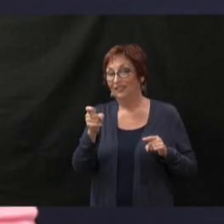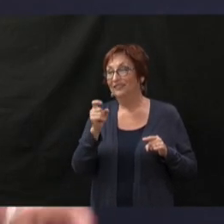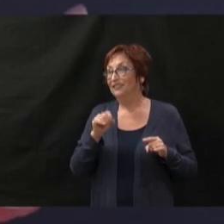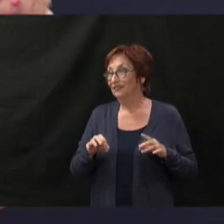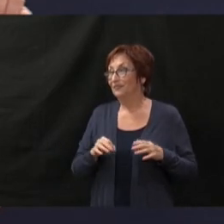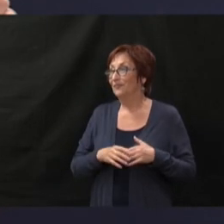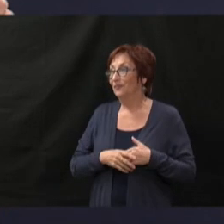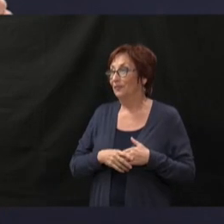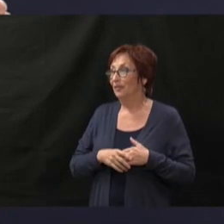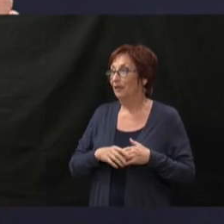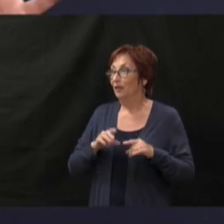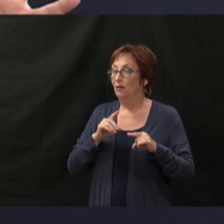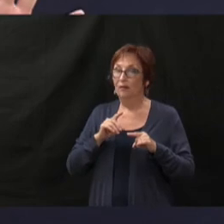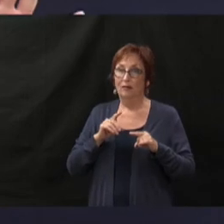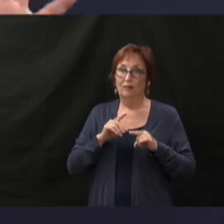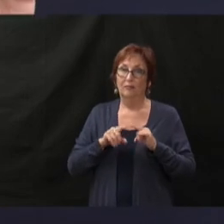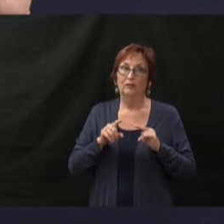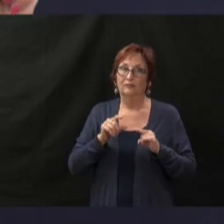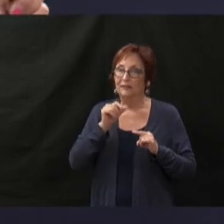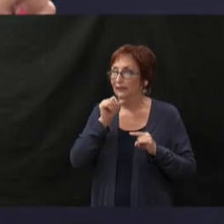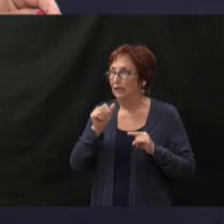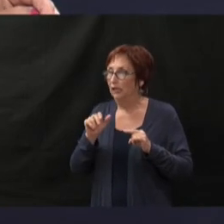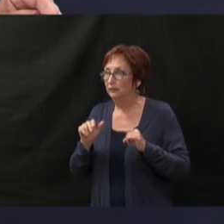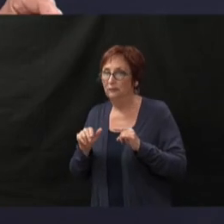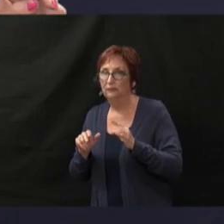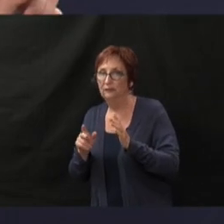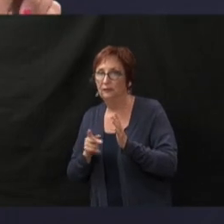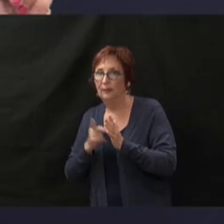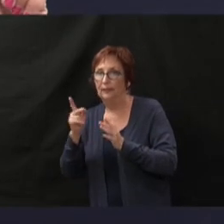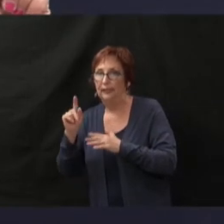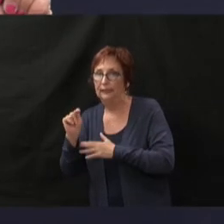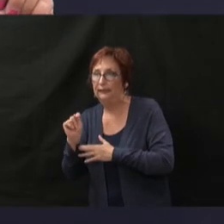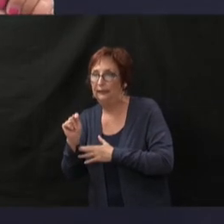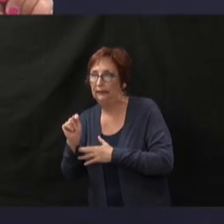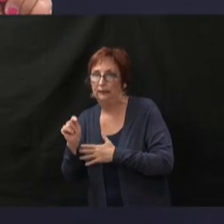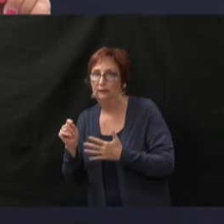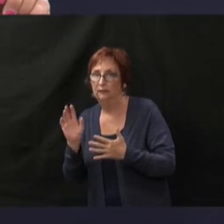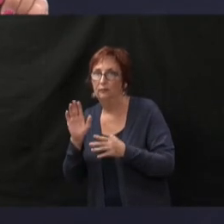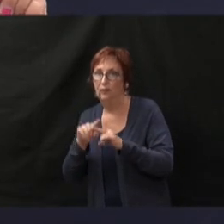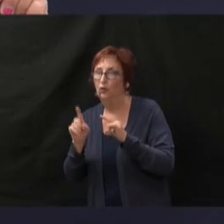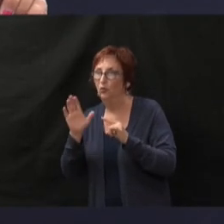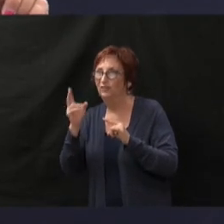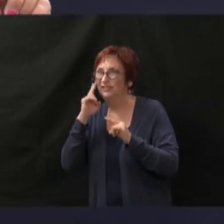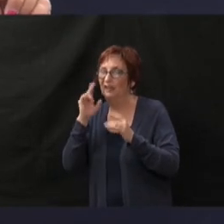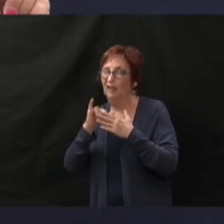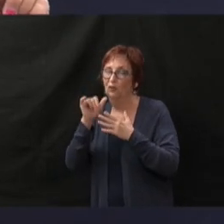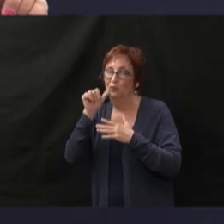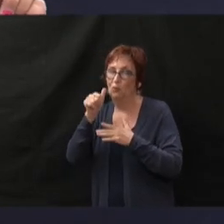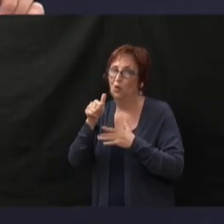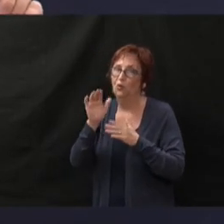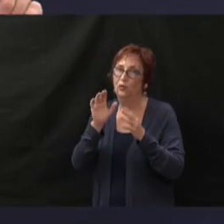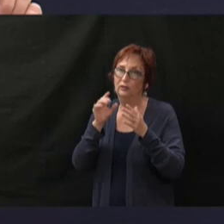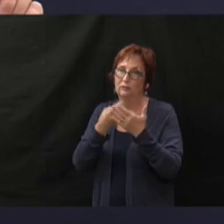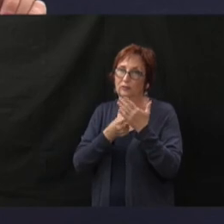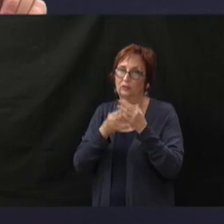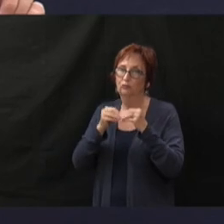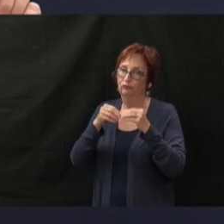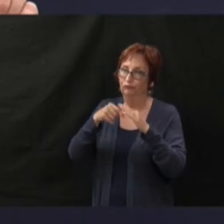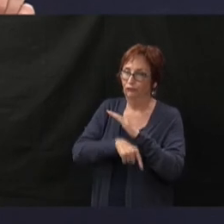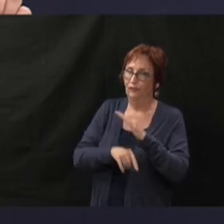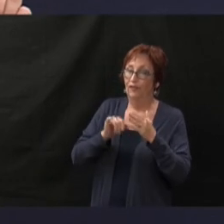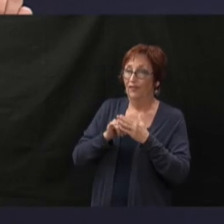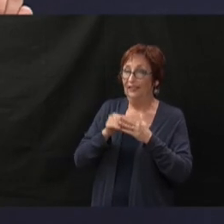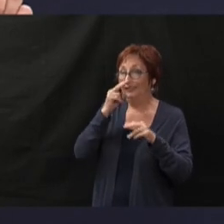it. Like not doubling the T. Yeah, yeah. And you'll see that tomorrow when we talk about suffix adding rules. So that's the fun we have planned for you